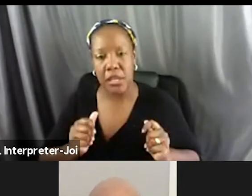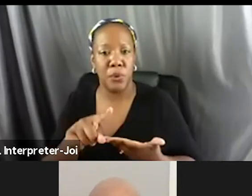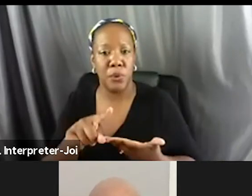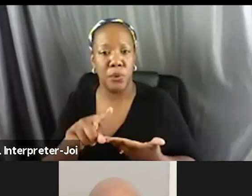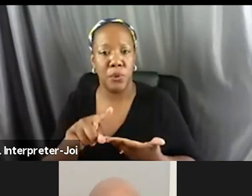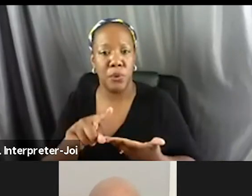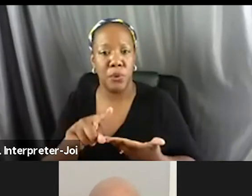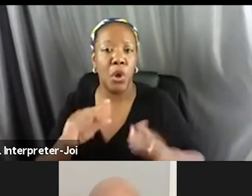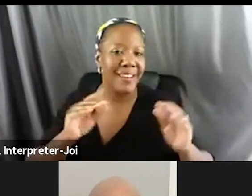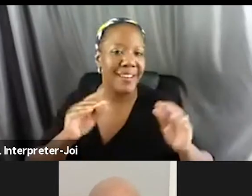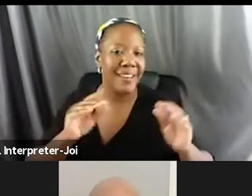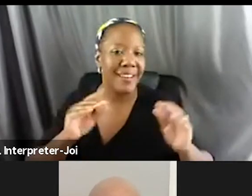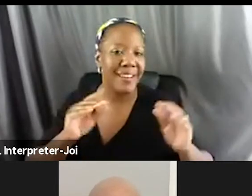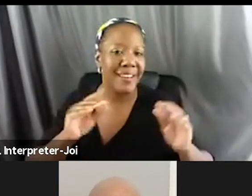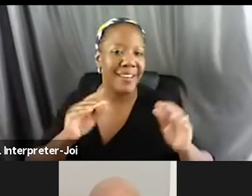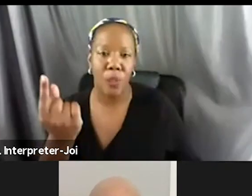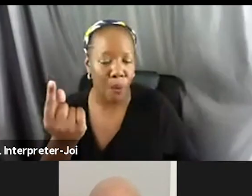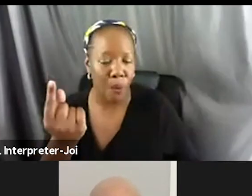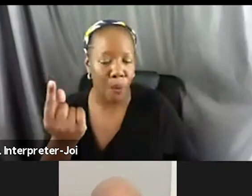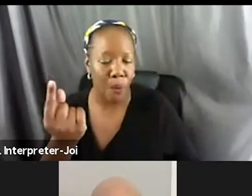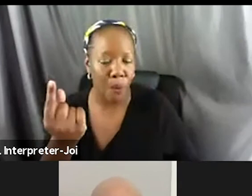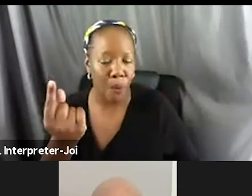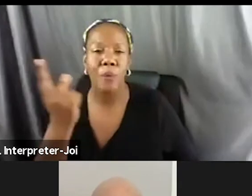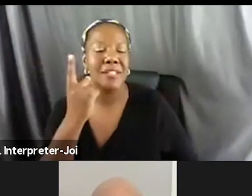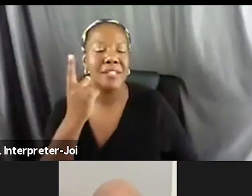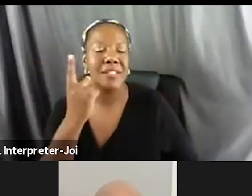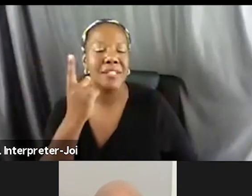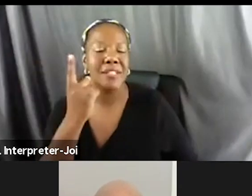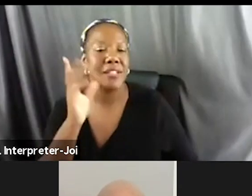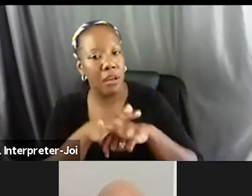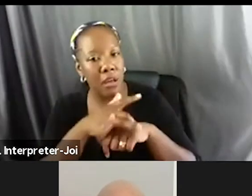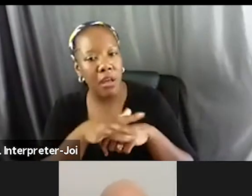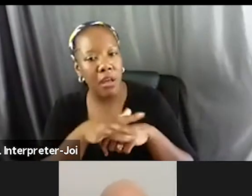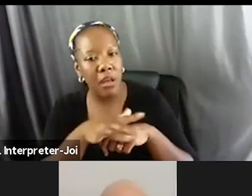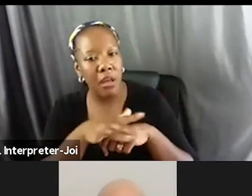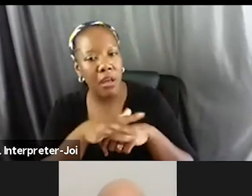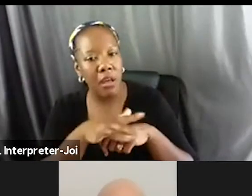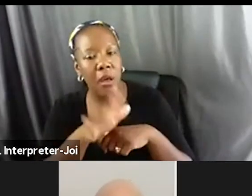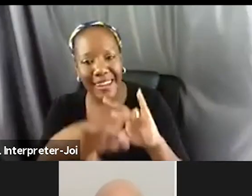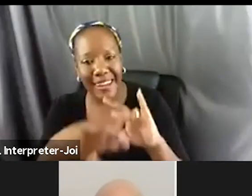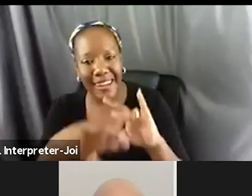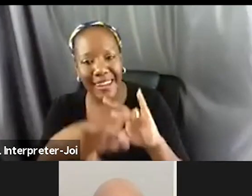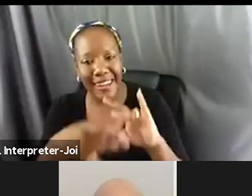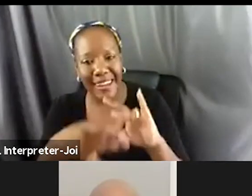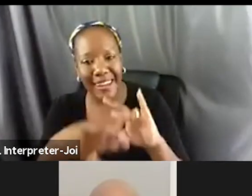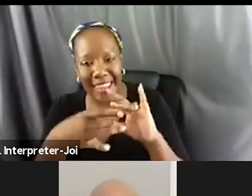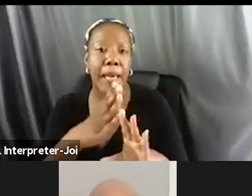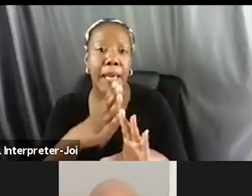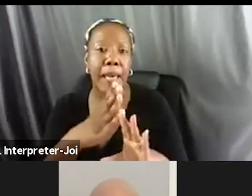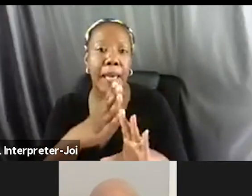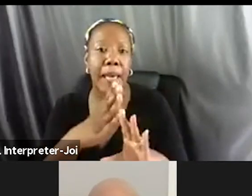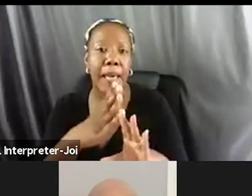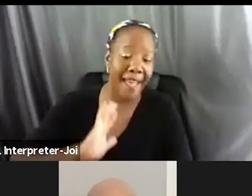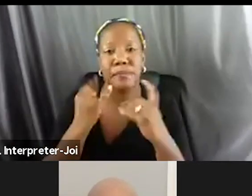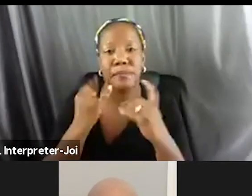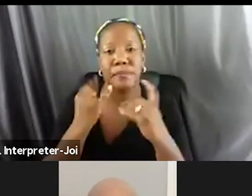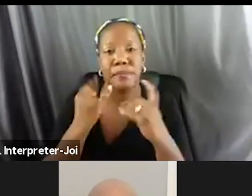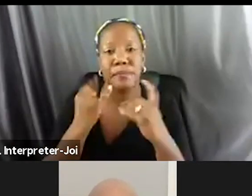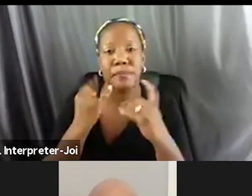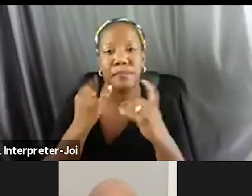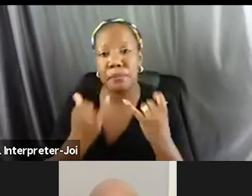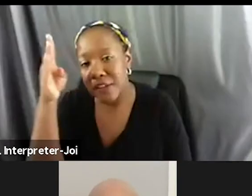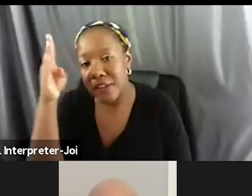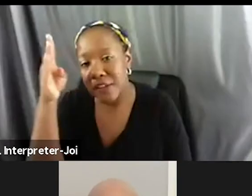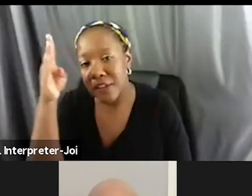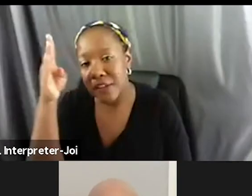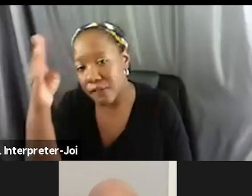ever alone. There's always someone out there who can relate, past, present, or maybe in the future, and you don't know how you're